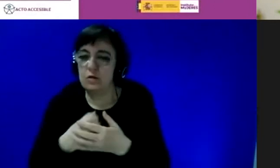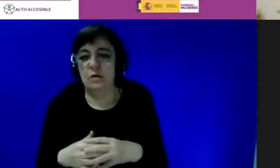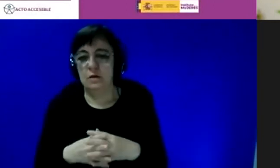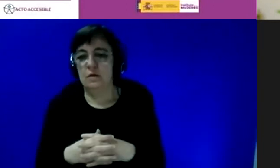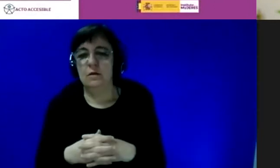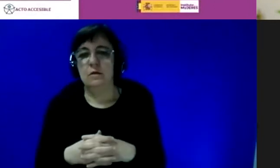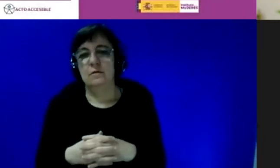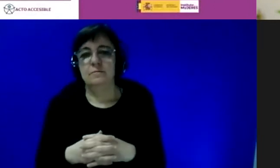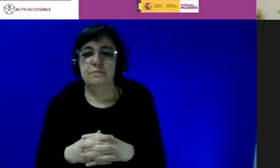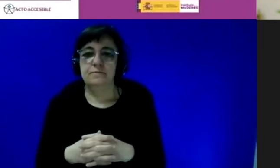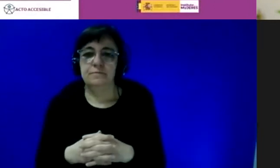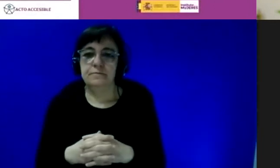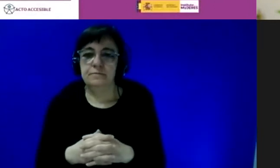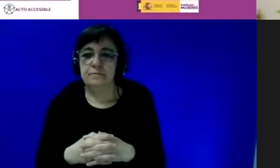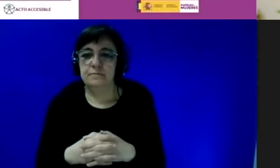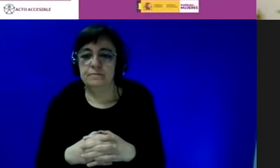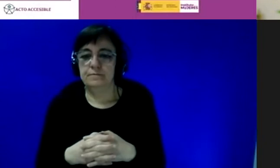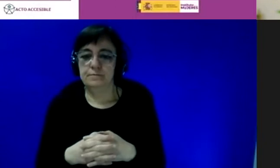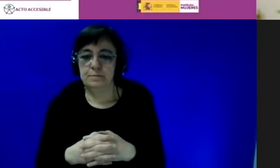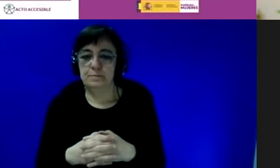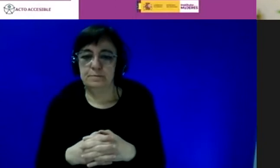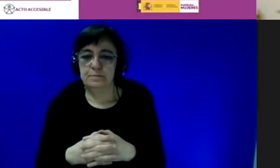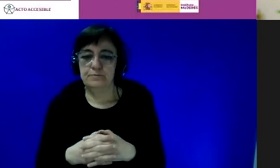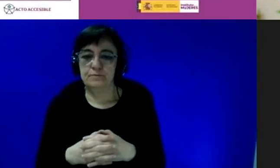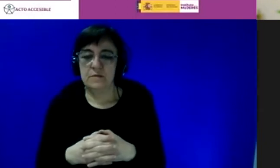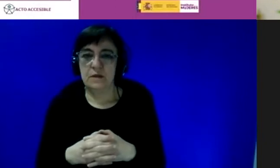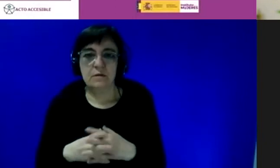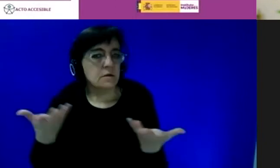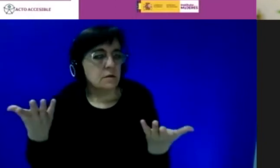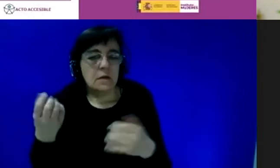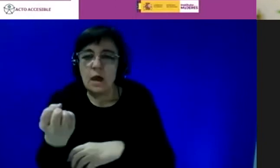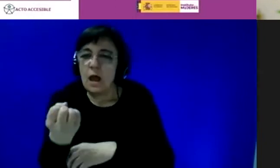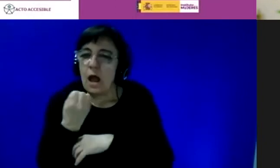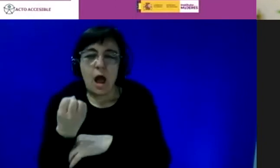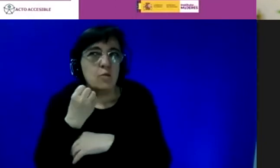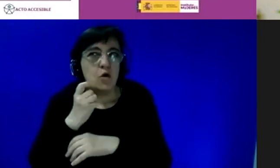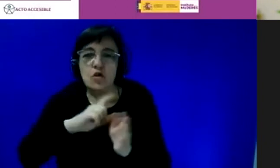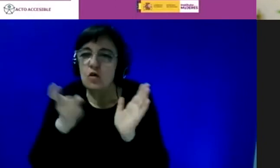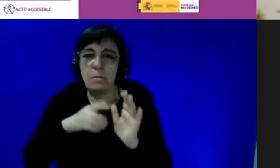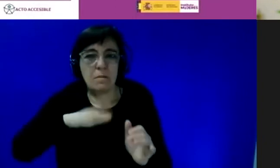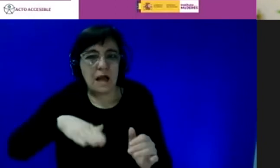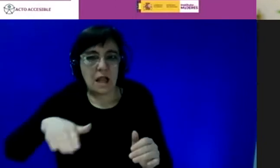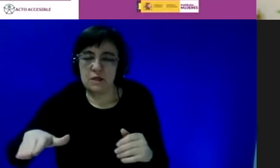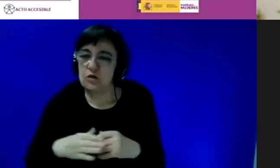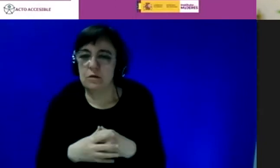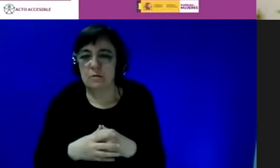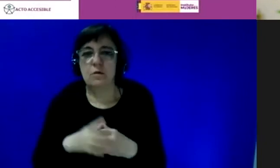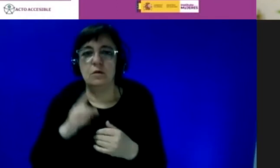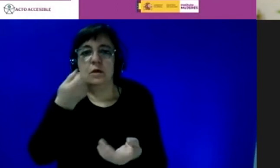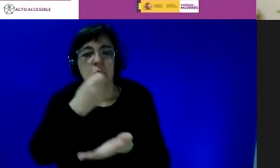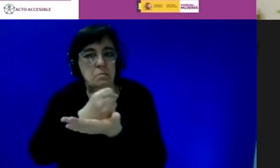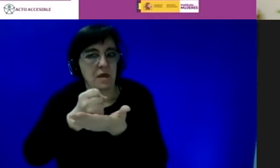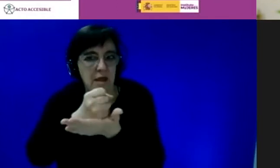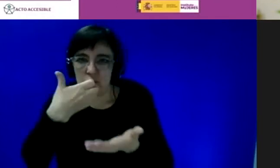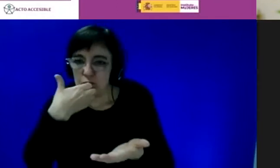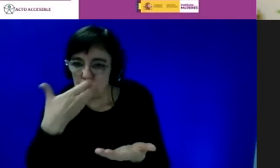of medicine for kids. If they will stop to take this medicine, it's already will be big problems